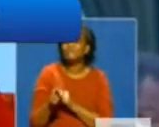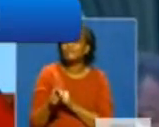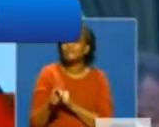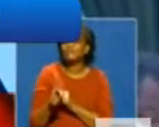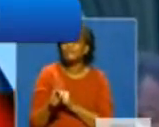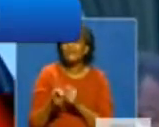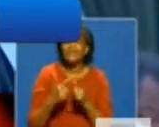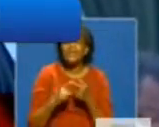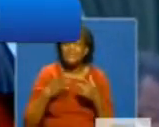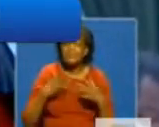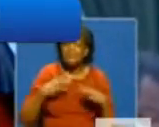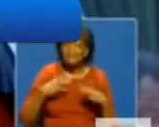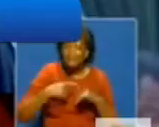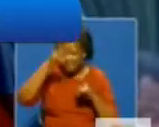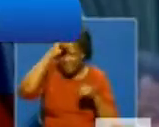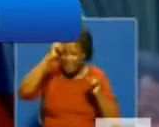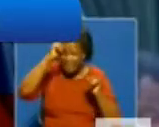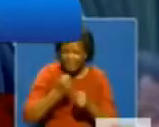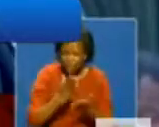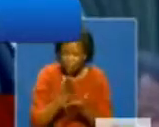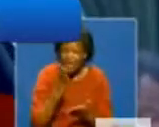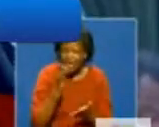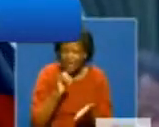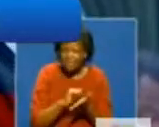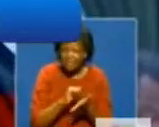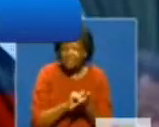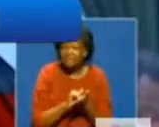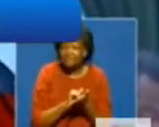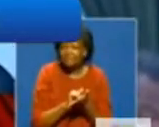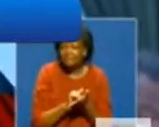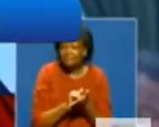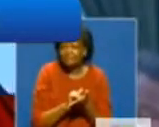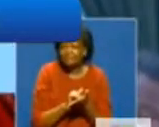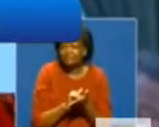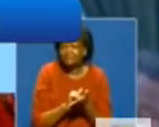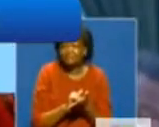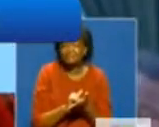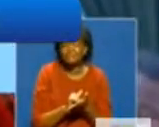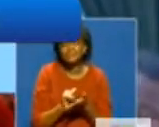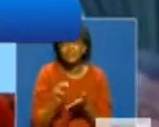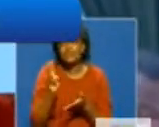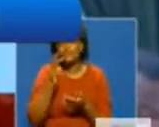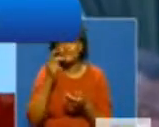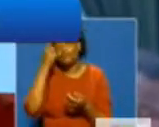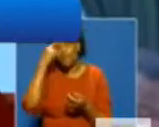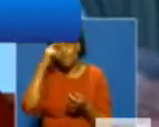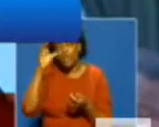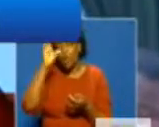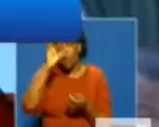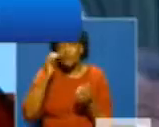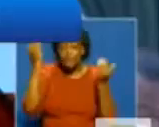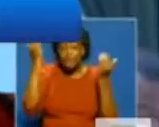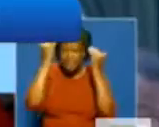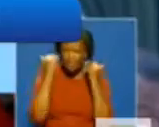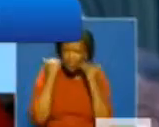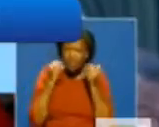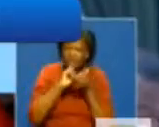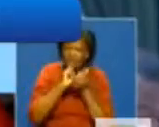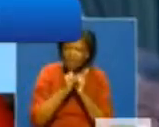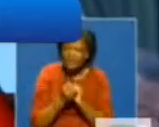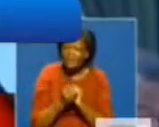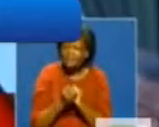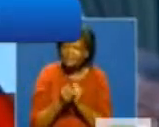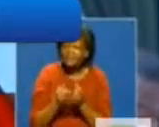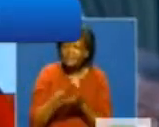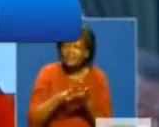Wanjiku must also ensure, secondly, on that question, that they seek the opinion of the court, whether the amendments are basic